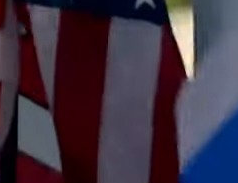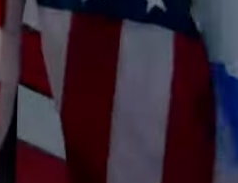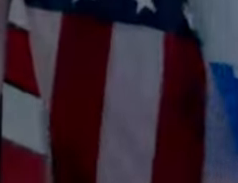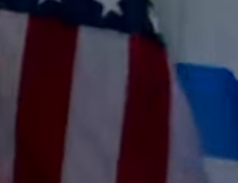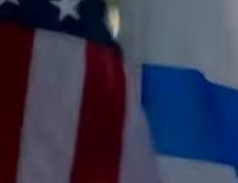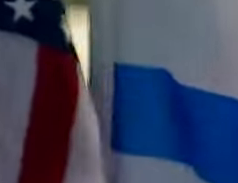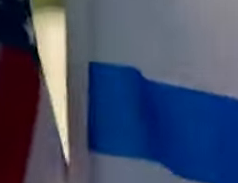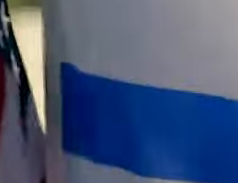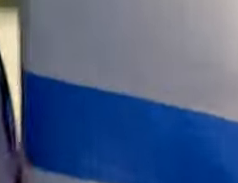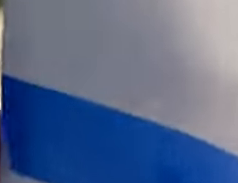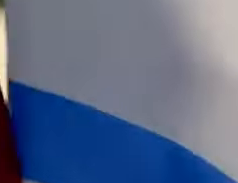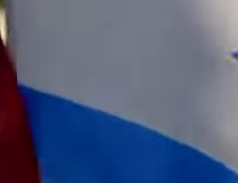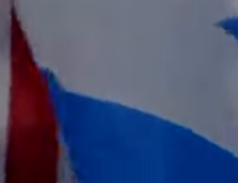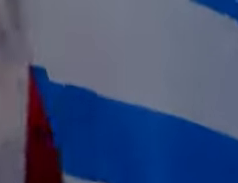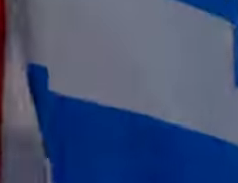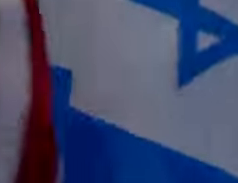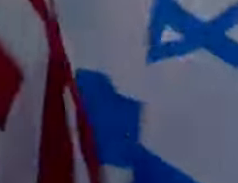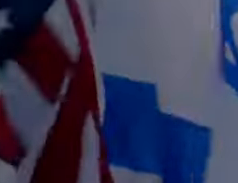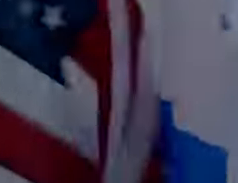Hanisunim